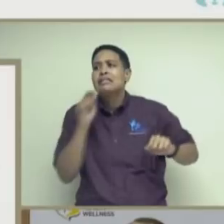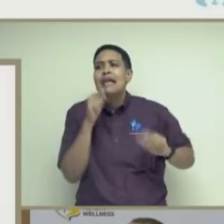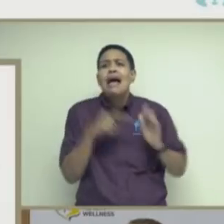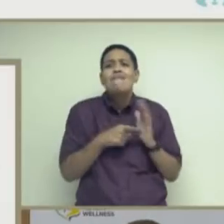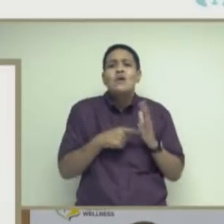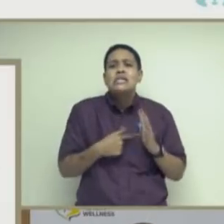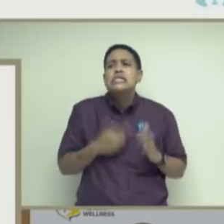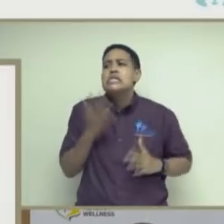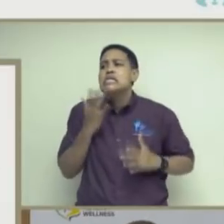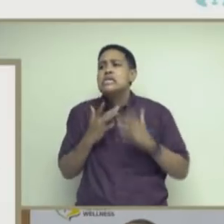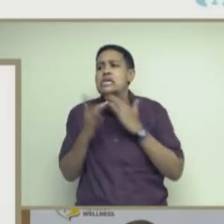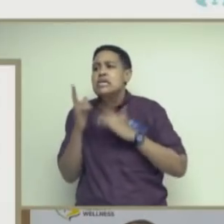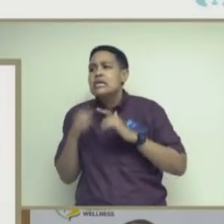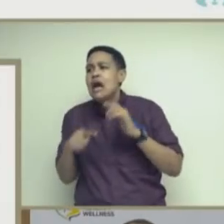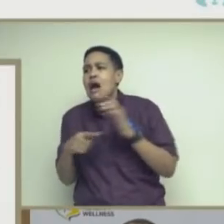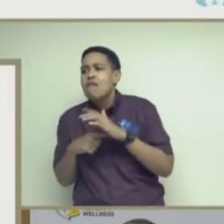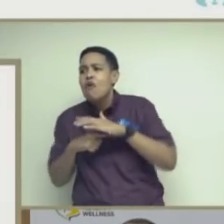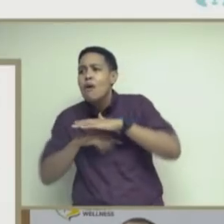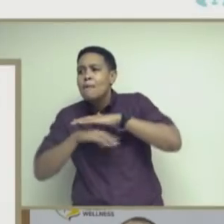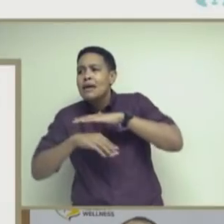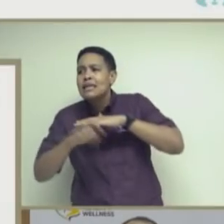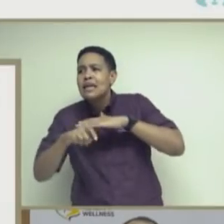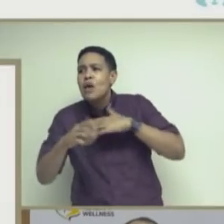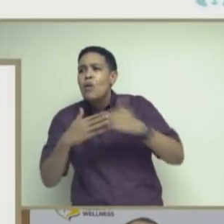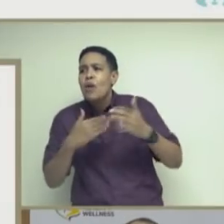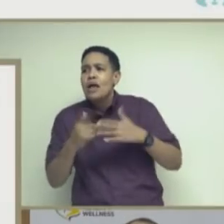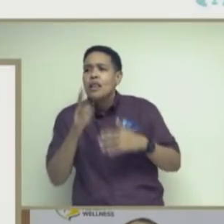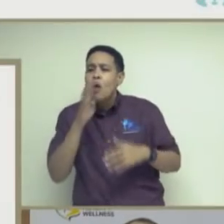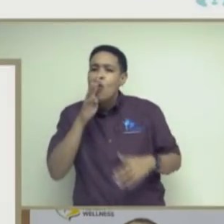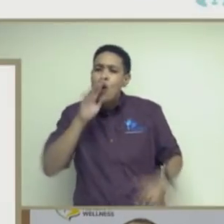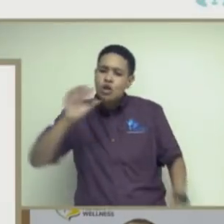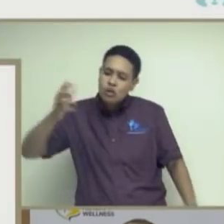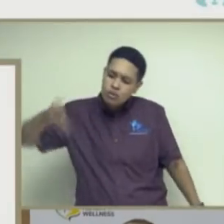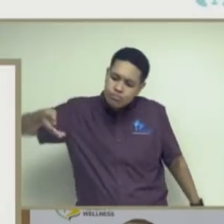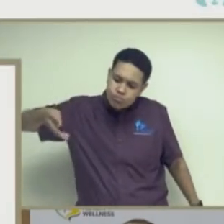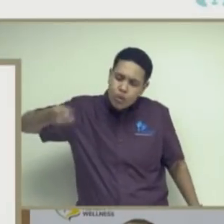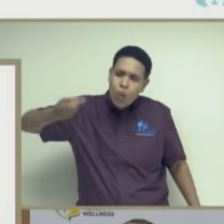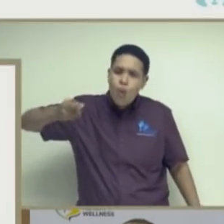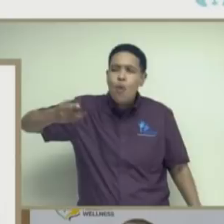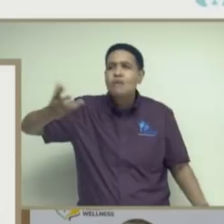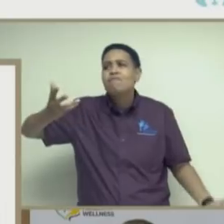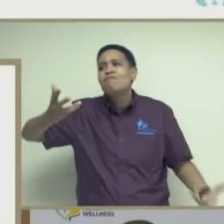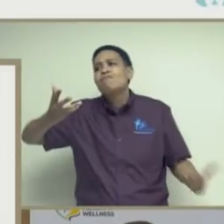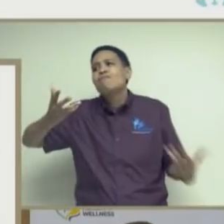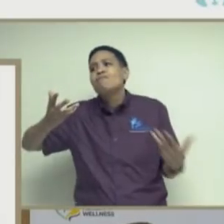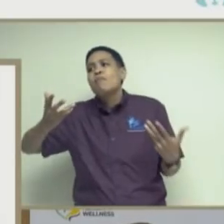afford certain basic necessities, whether it's running water or